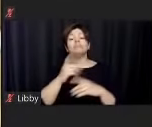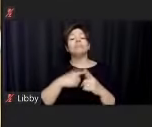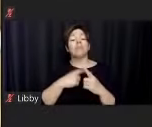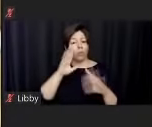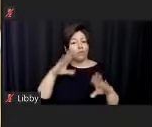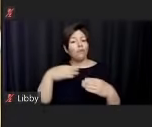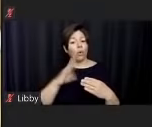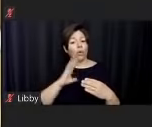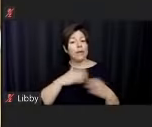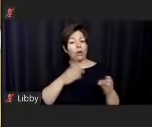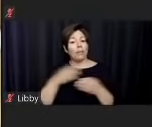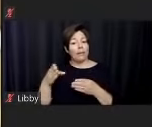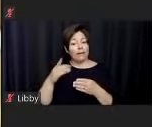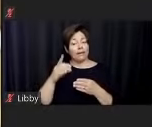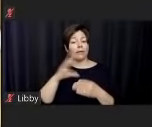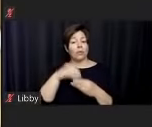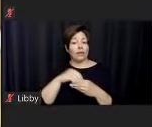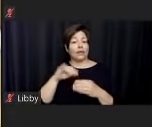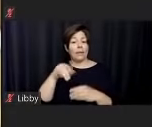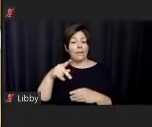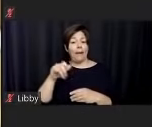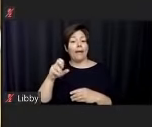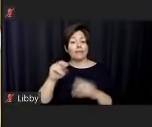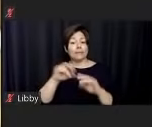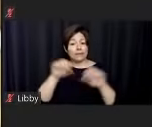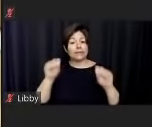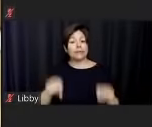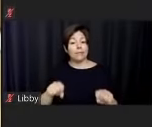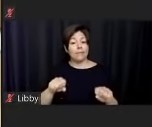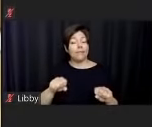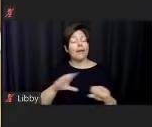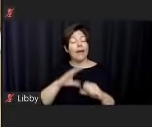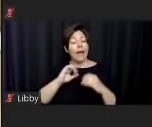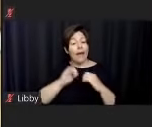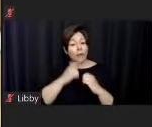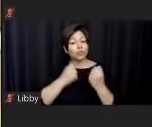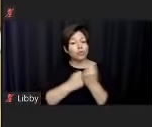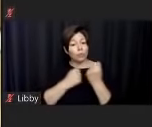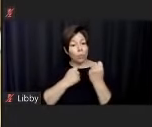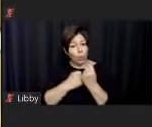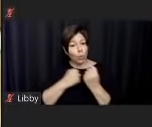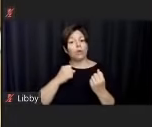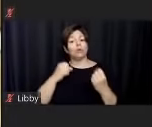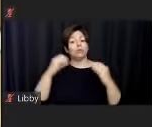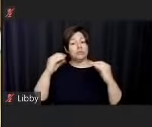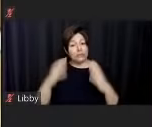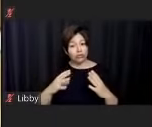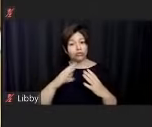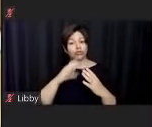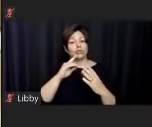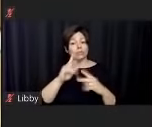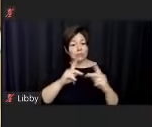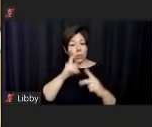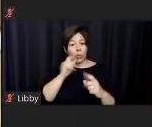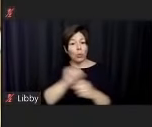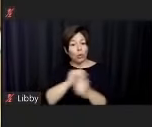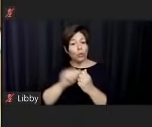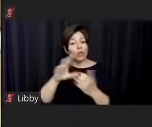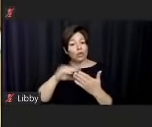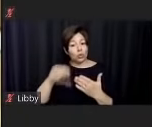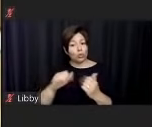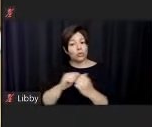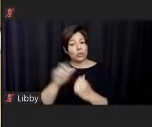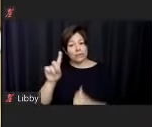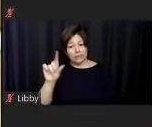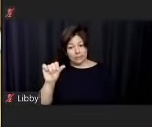planning efforts as a Patton system on how to support Pennsylvania educators serving students with disabilities as much as possible in